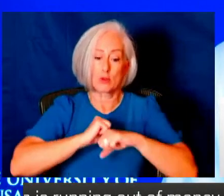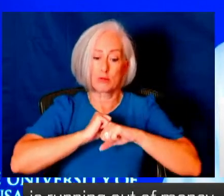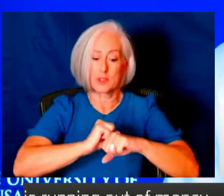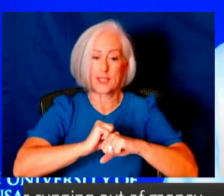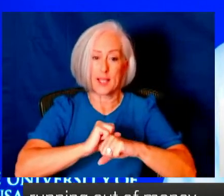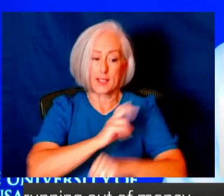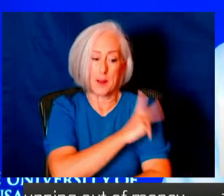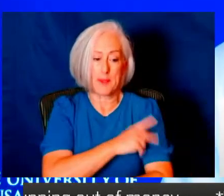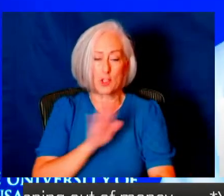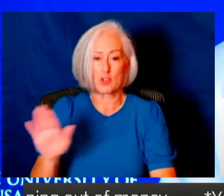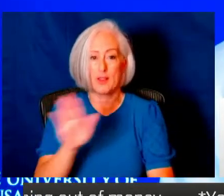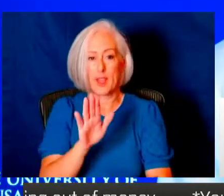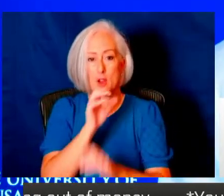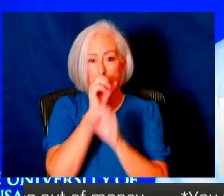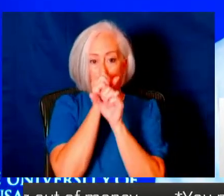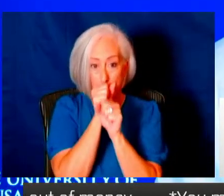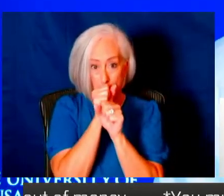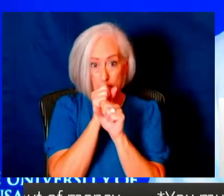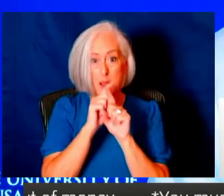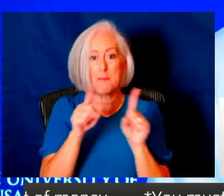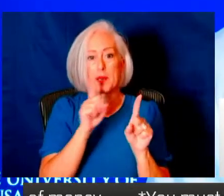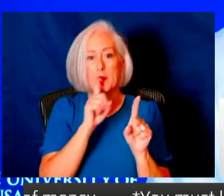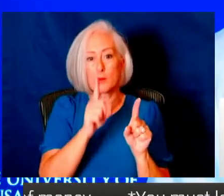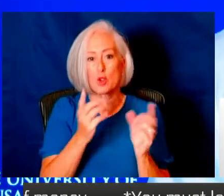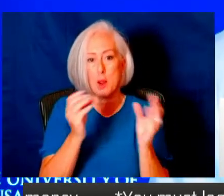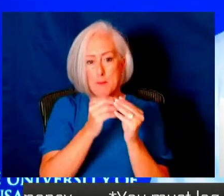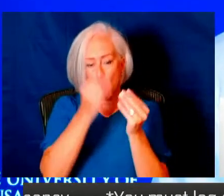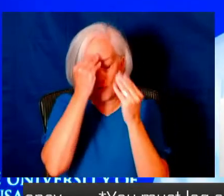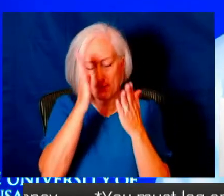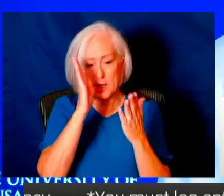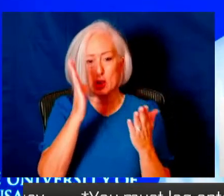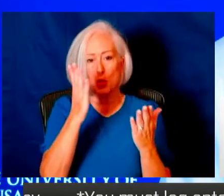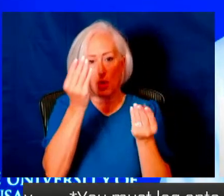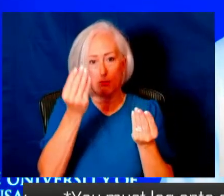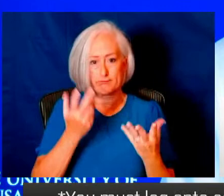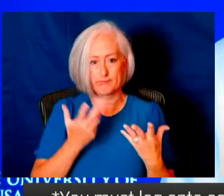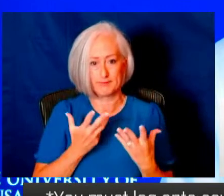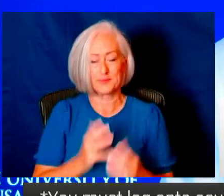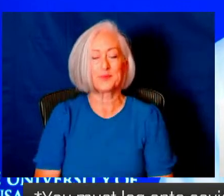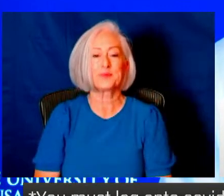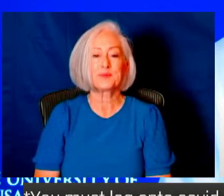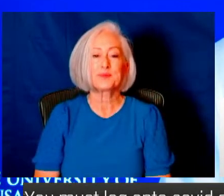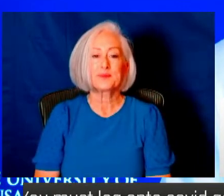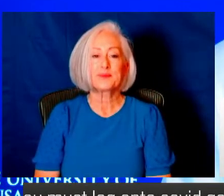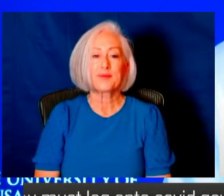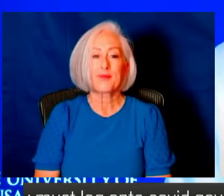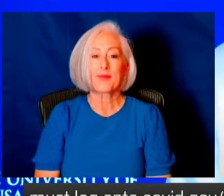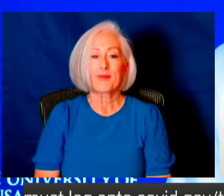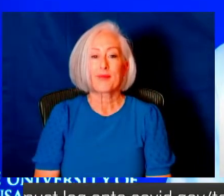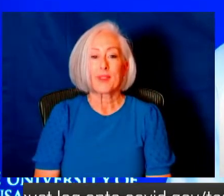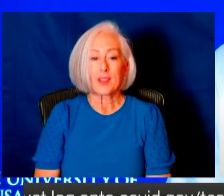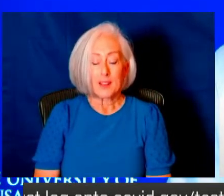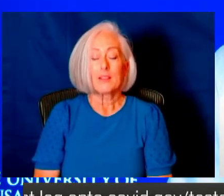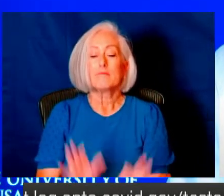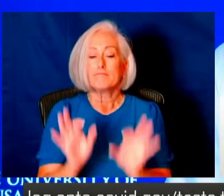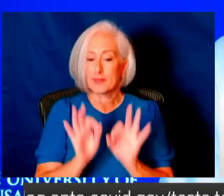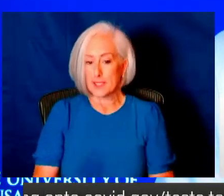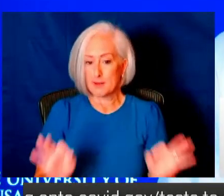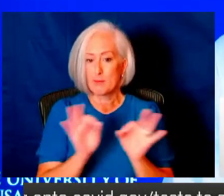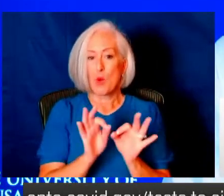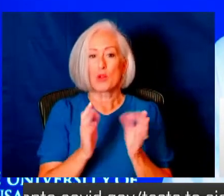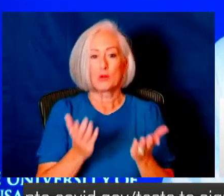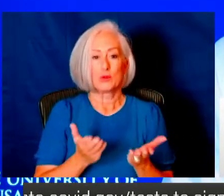confidentiality, but I'm sure there will be more information about that. But overall, I think that it is important to continue to recommend and